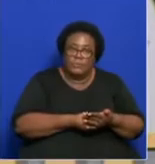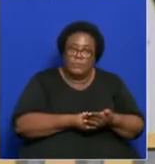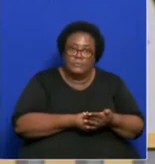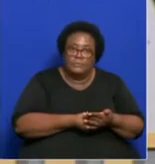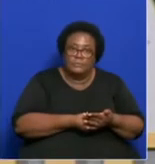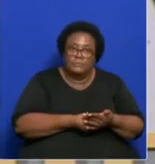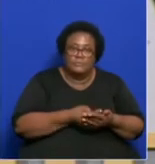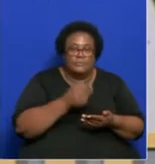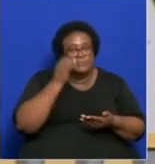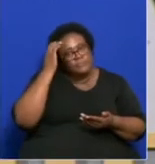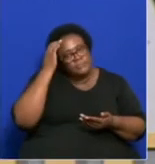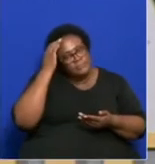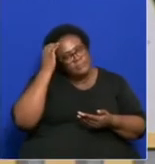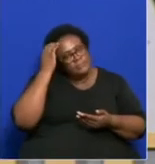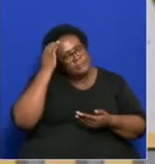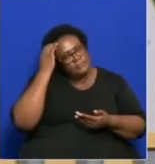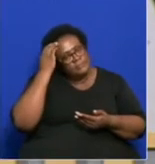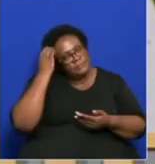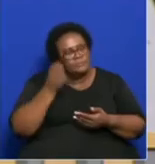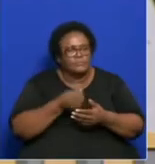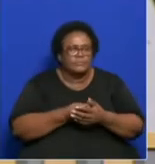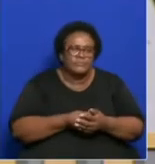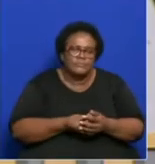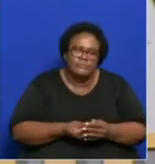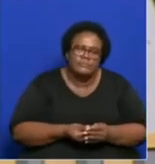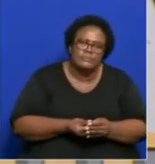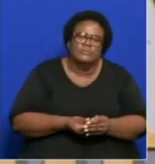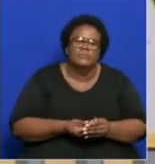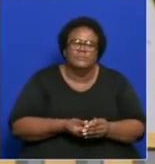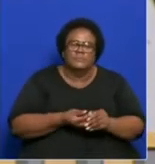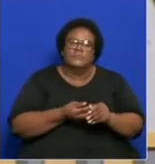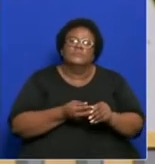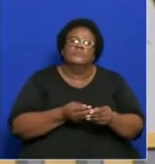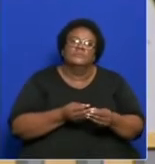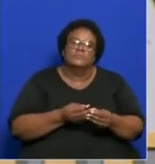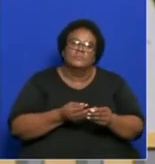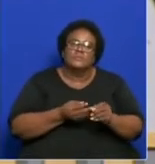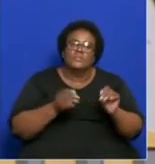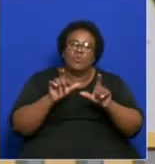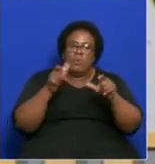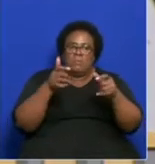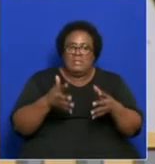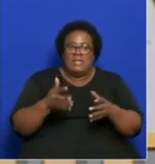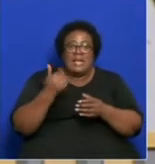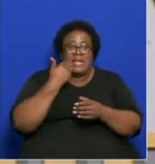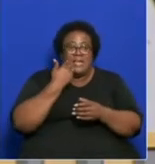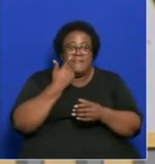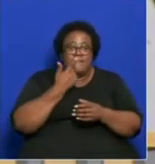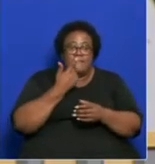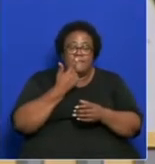Commissioner, if they came to me and I signed them, right?